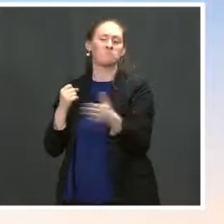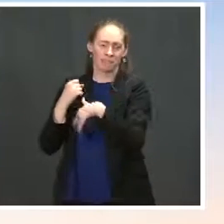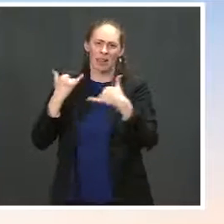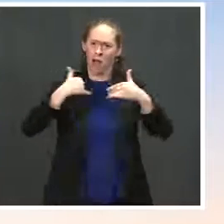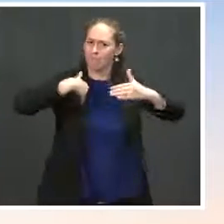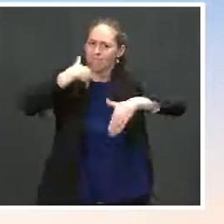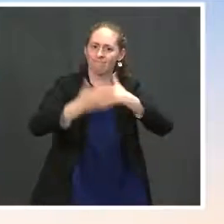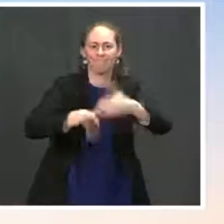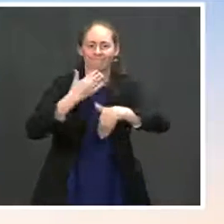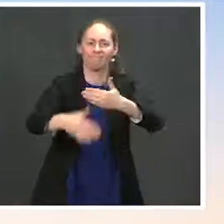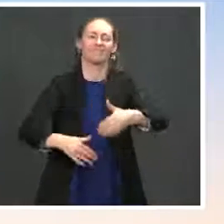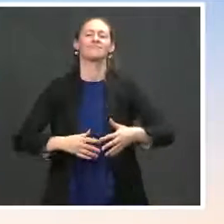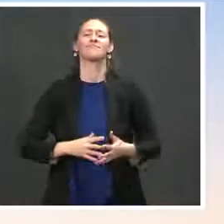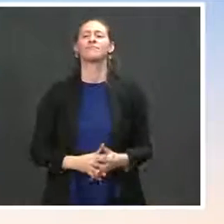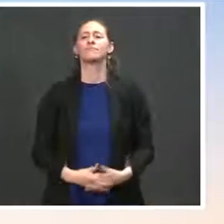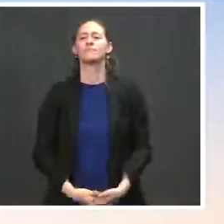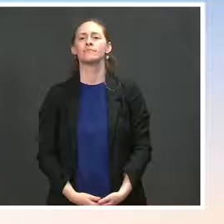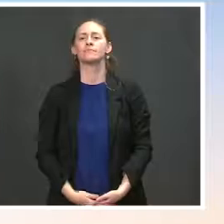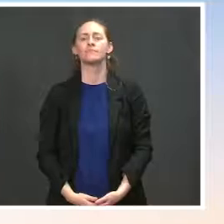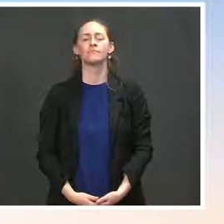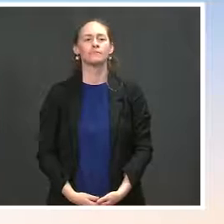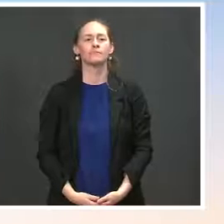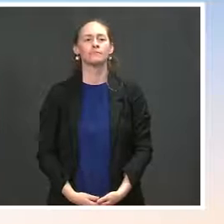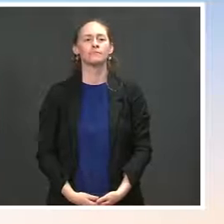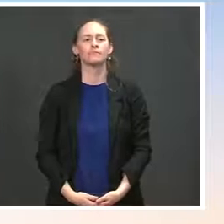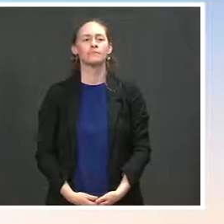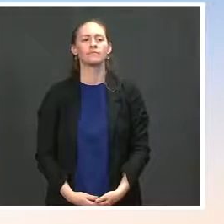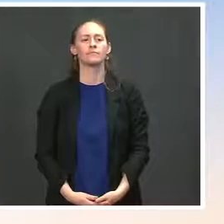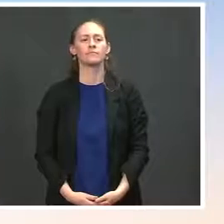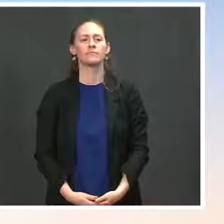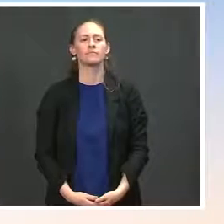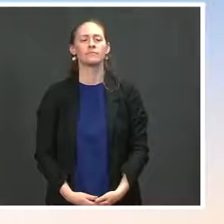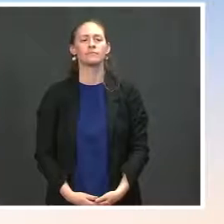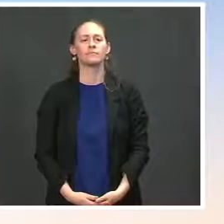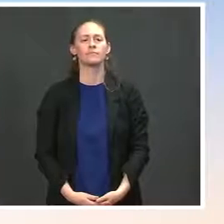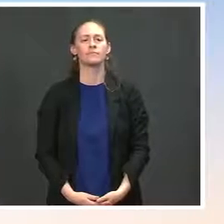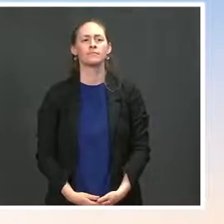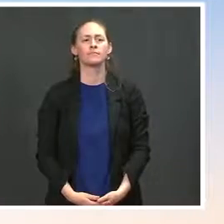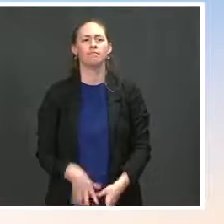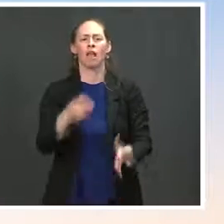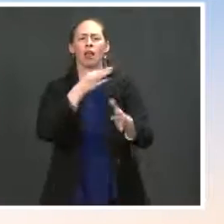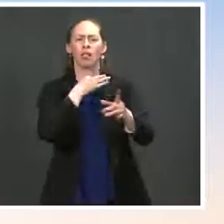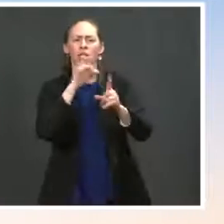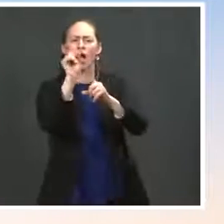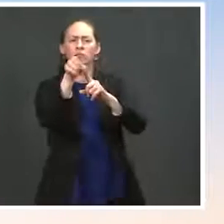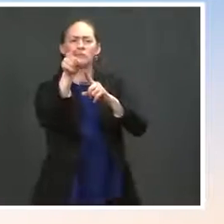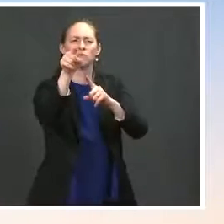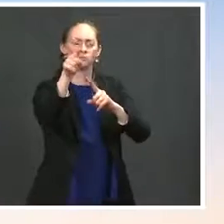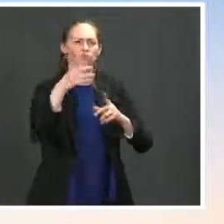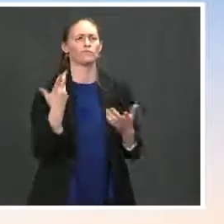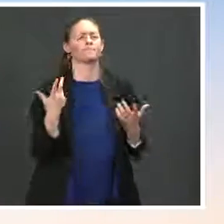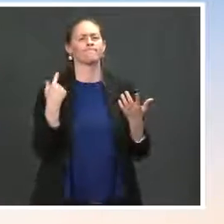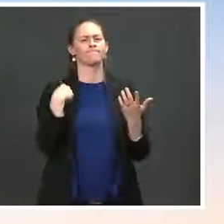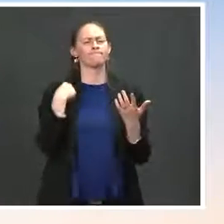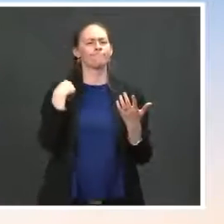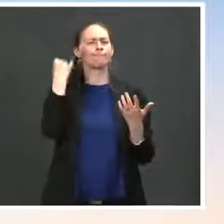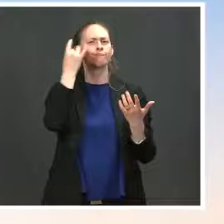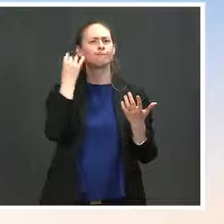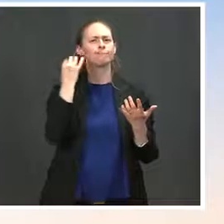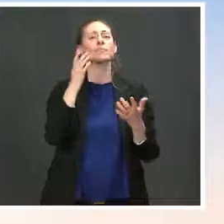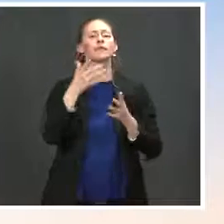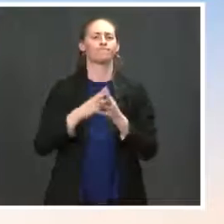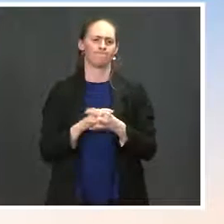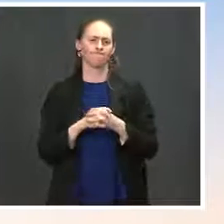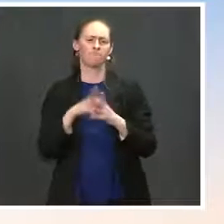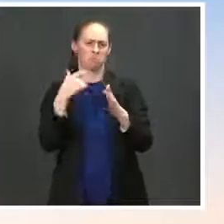No, I just kind of, a lot of people would say, stay here, Gina, but a lot of people would say, if the president